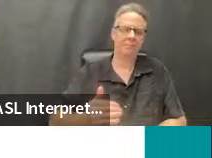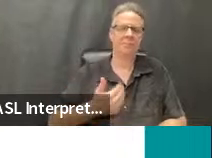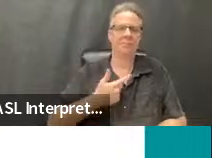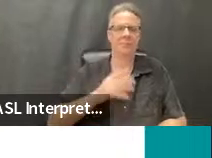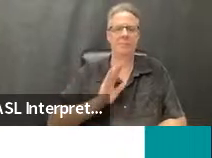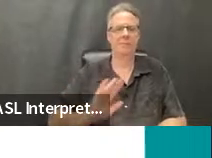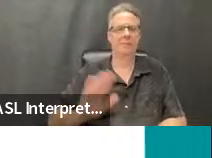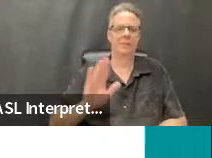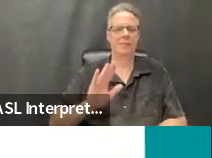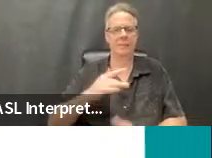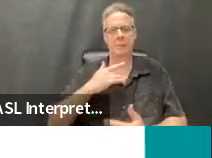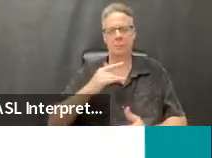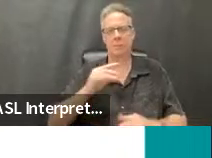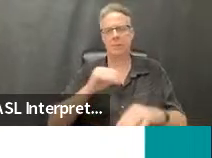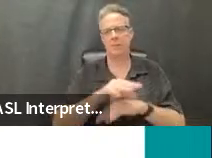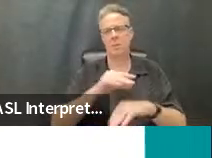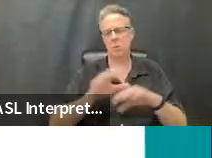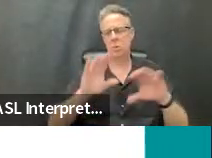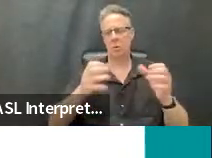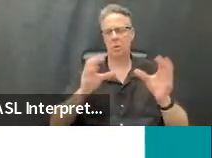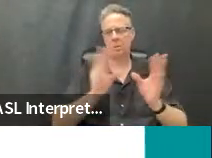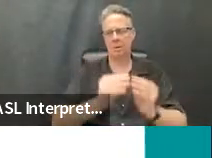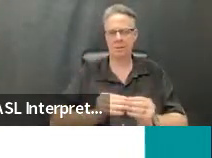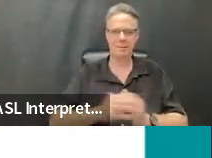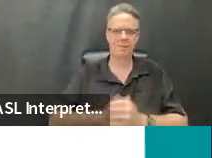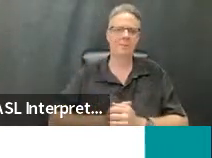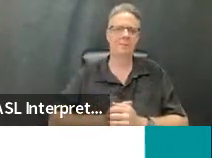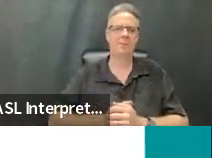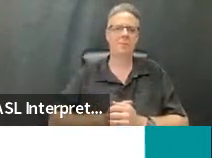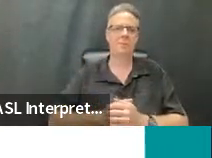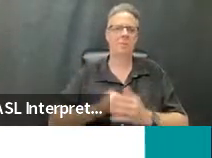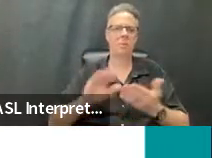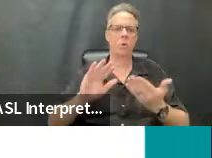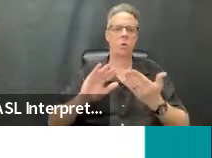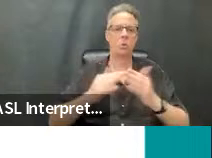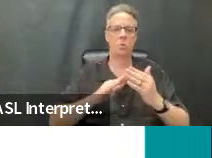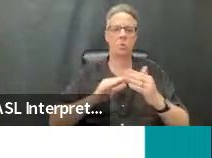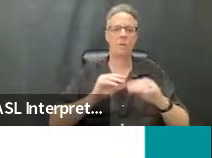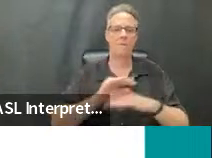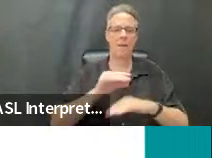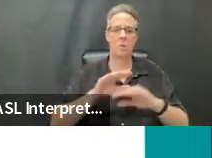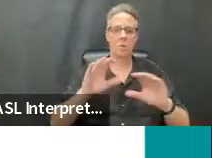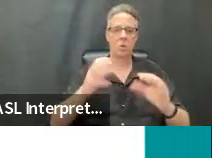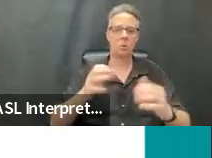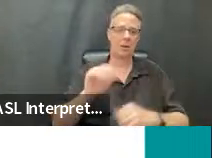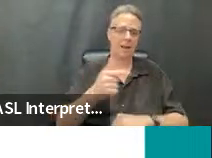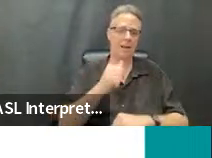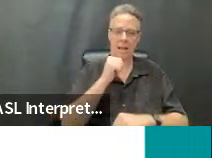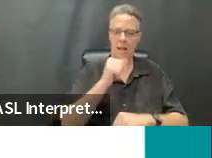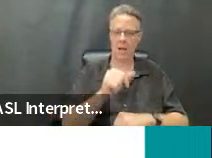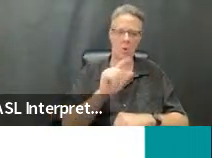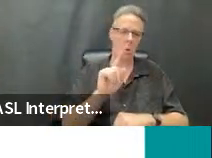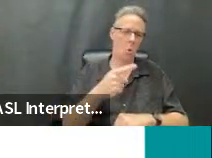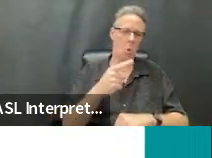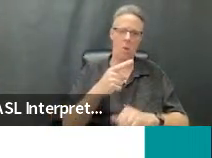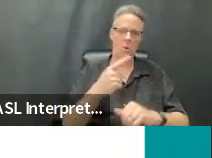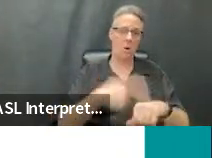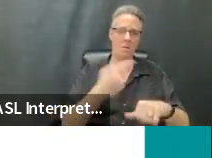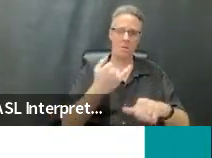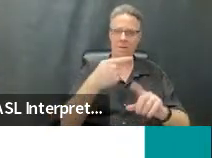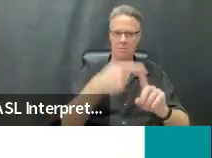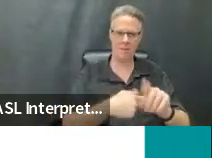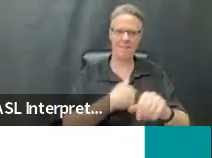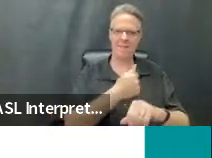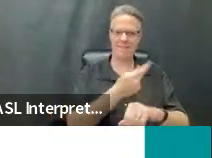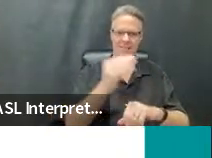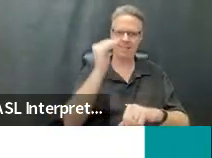group meetings. Again, the community advisory group is not the only one that's being asked to meet more than once this month. So